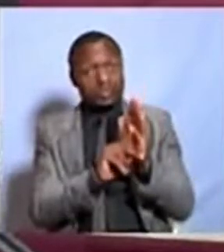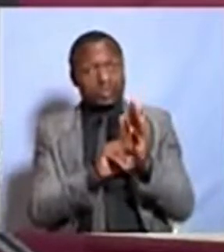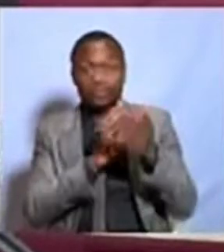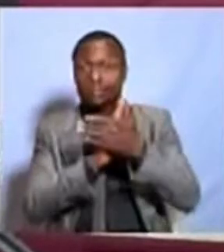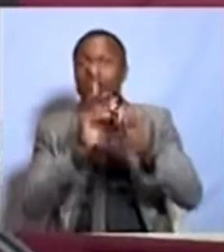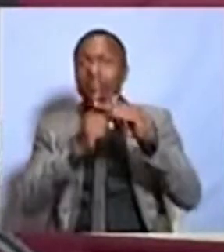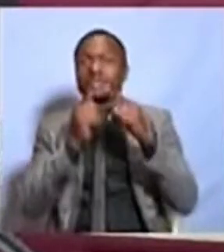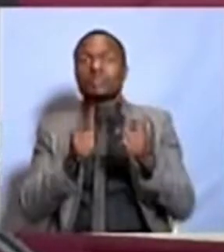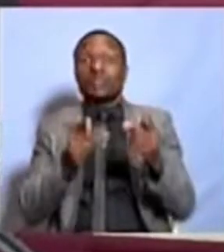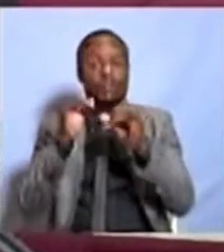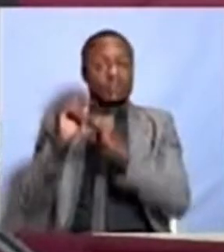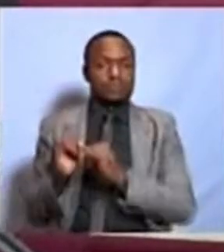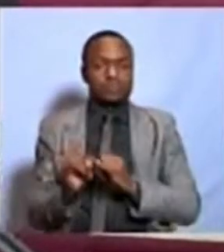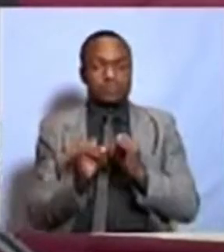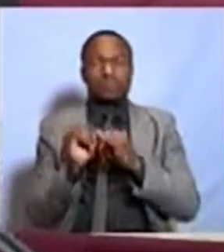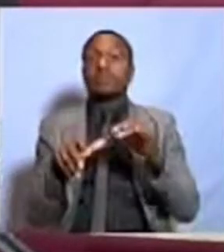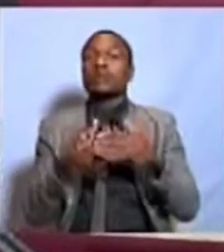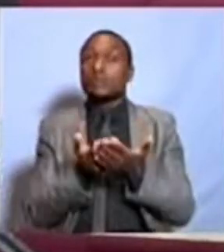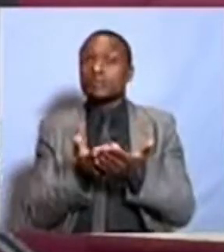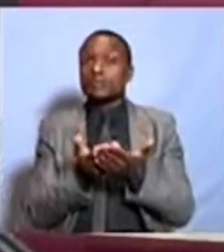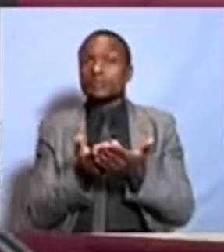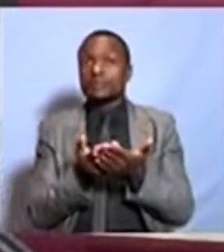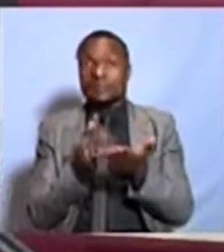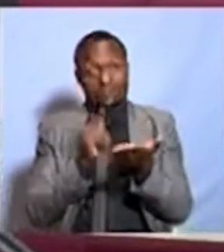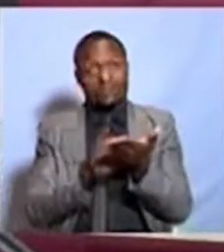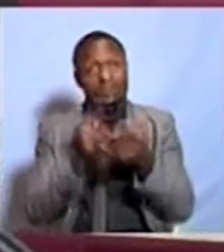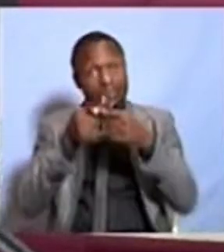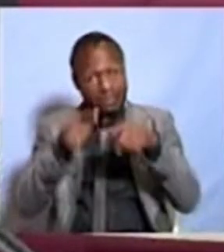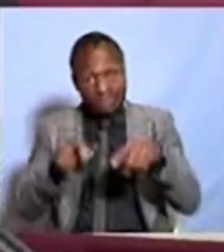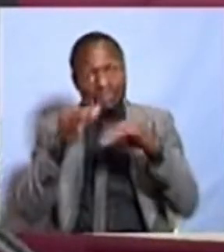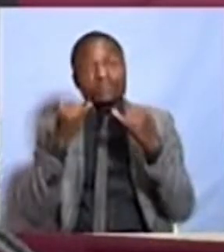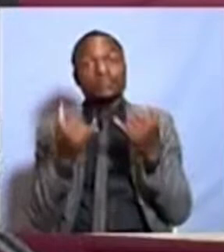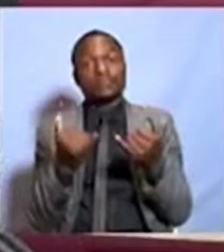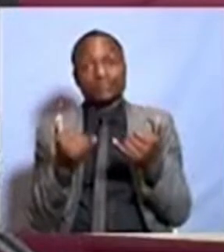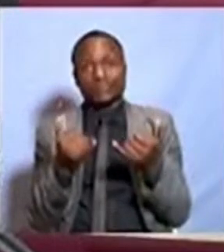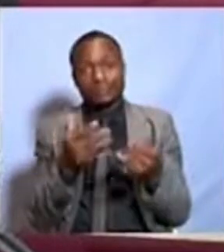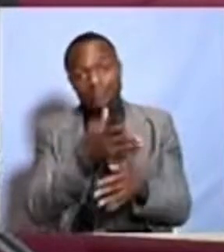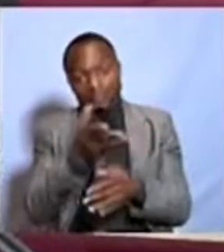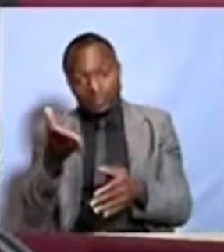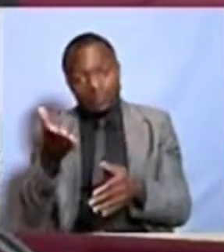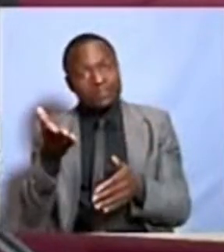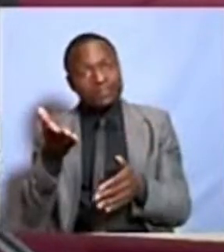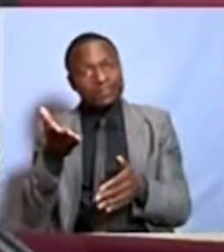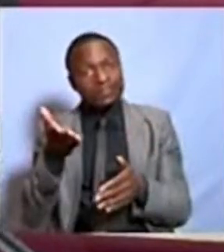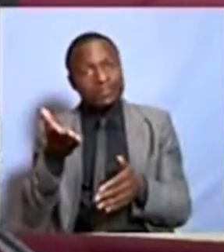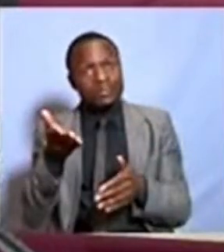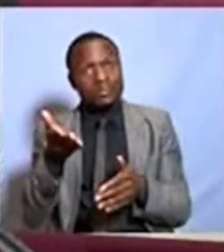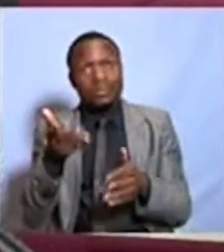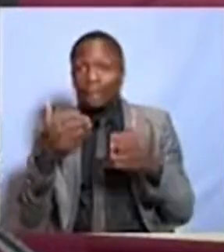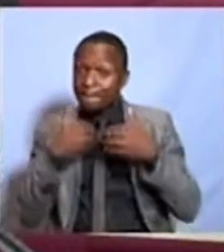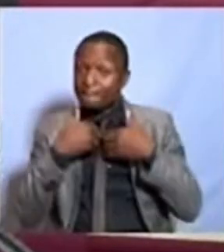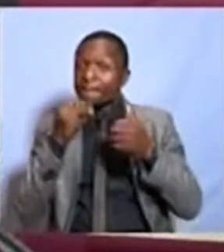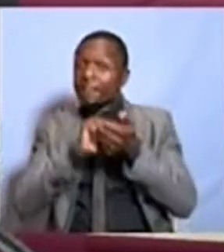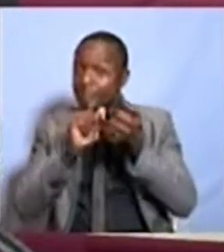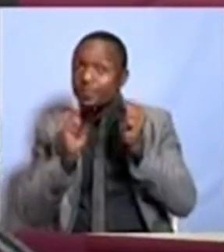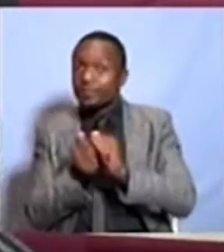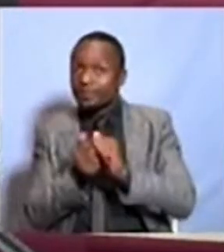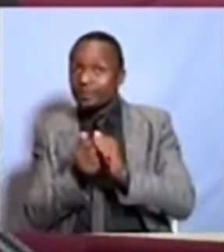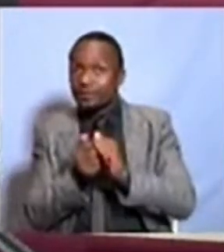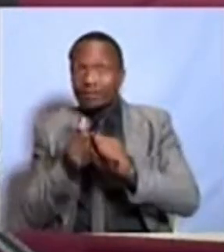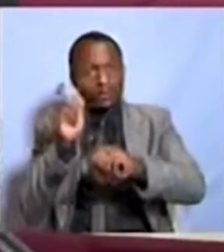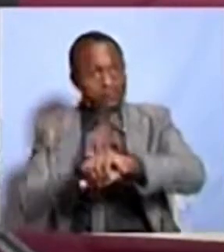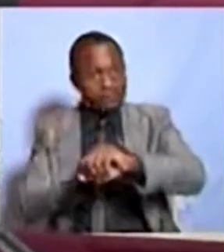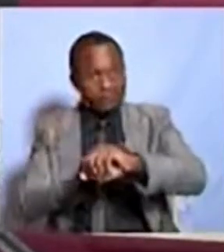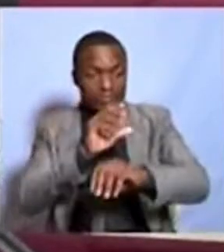But the enforcement, how sure are we that this is going down to those intended? Of course, we had problems of